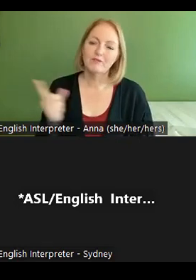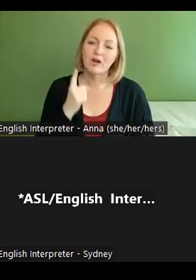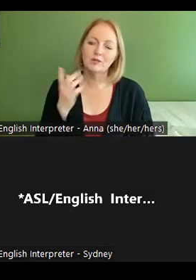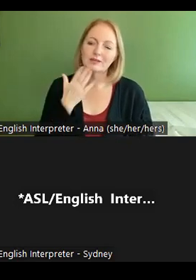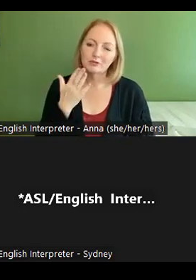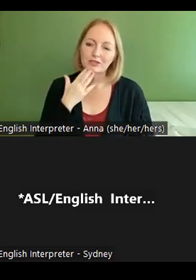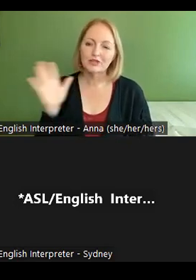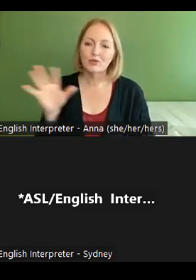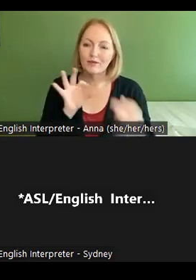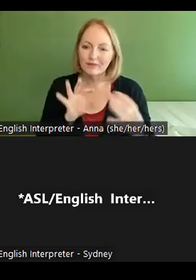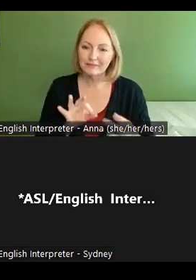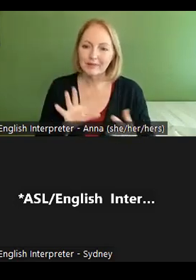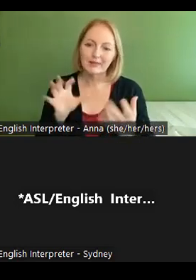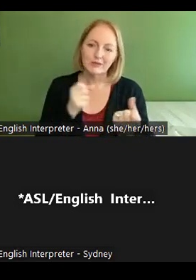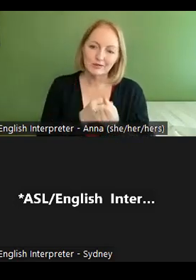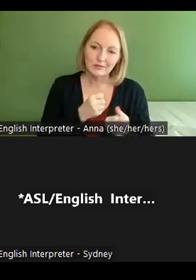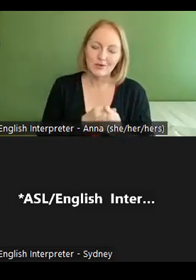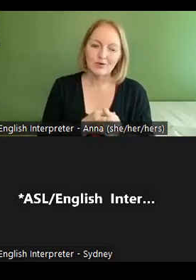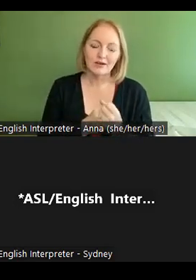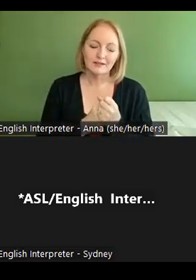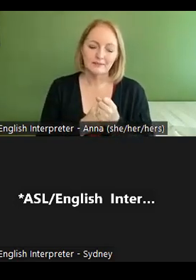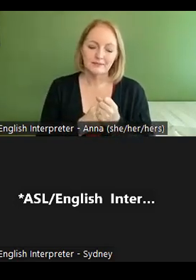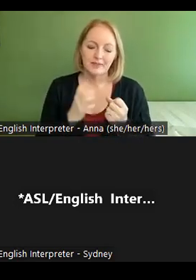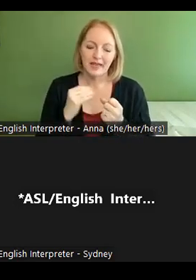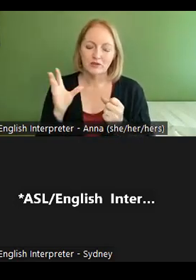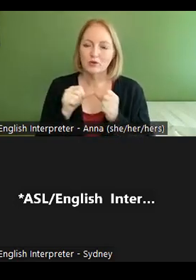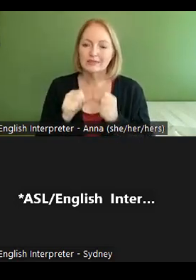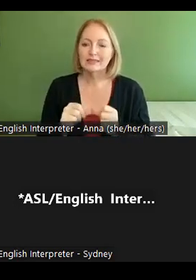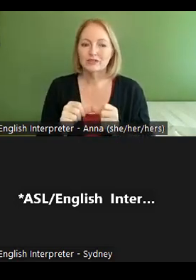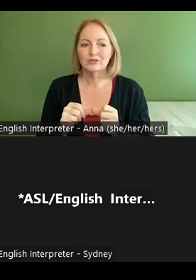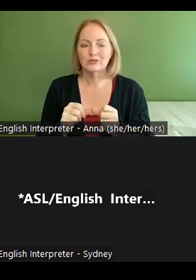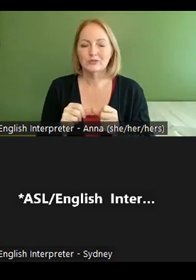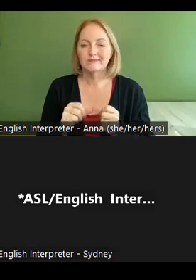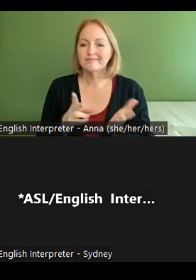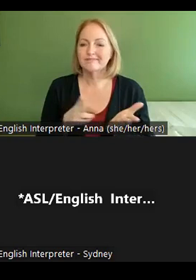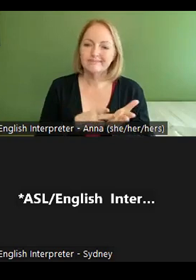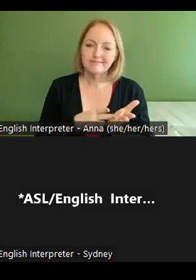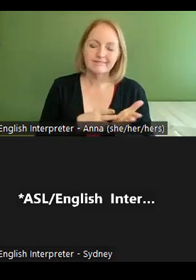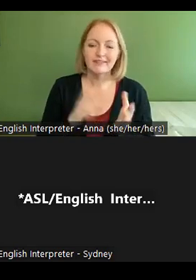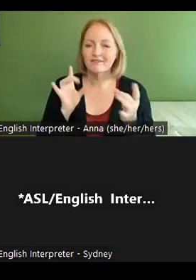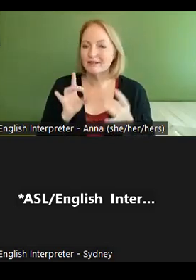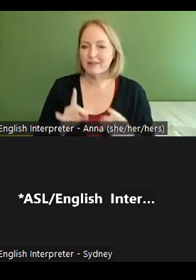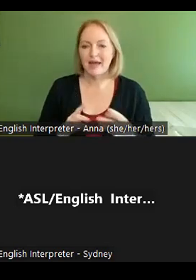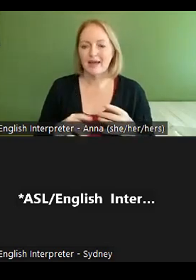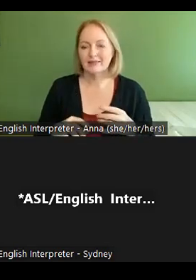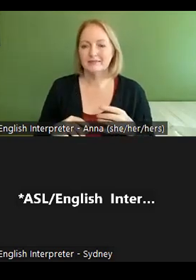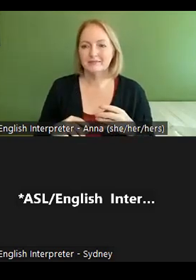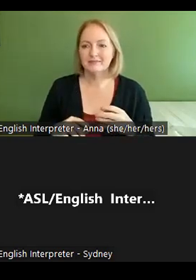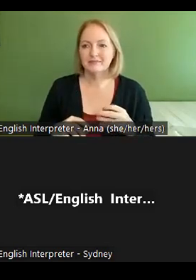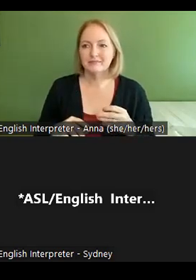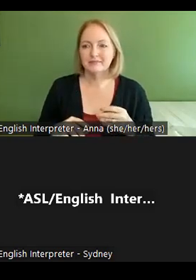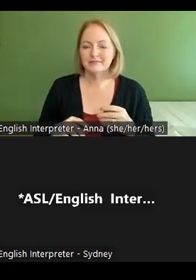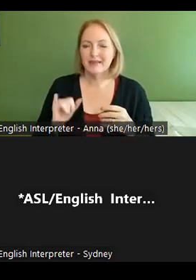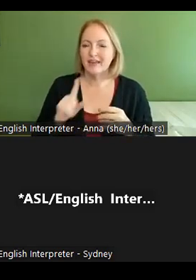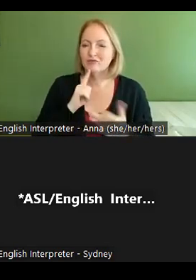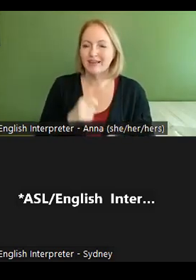your feedback, your support, and your continuous just candid feedback, I would say again, that really